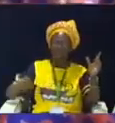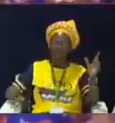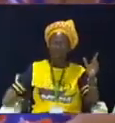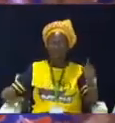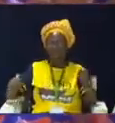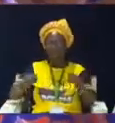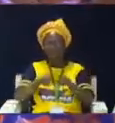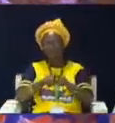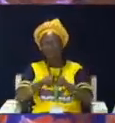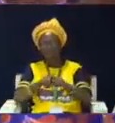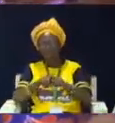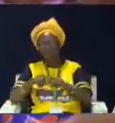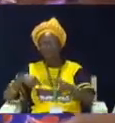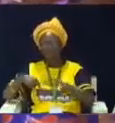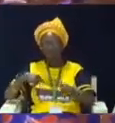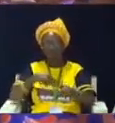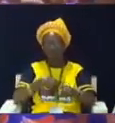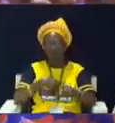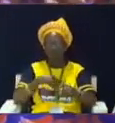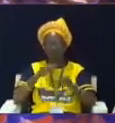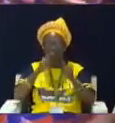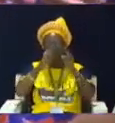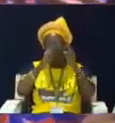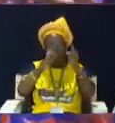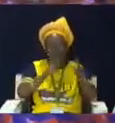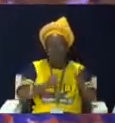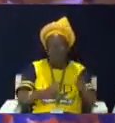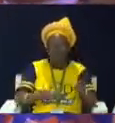everlasting Father,